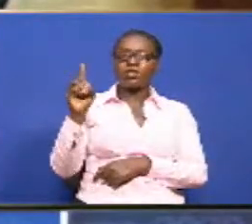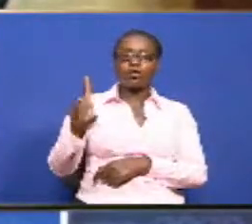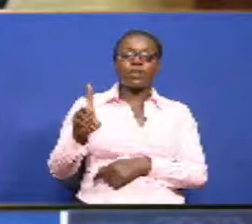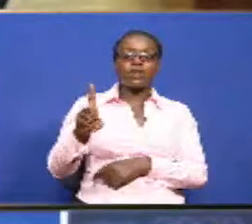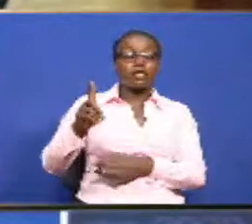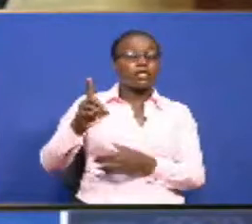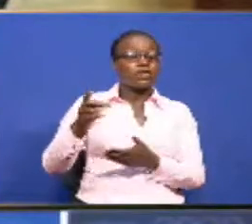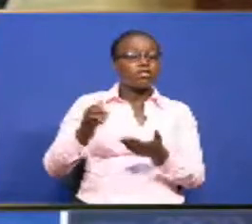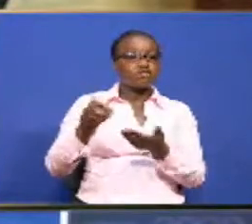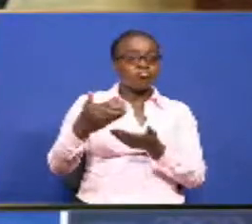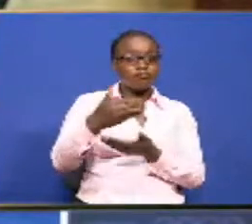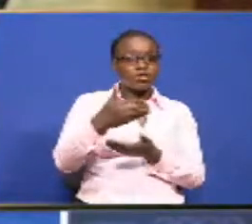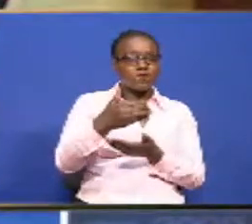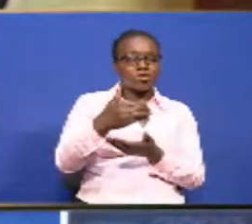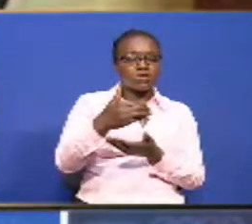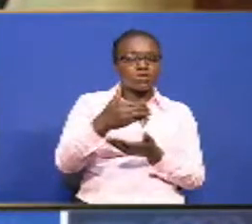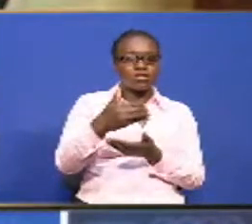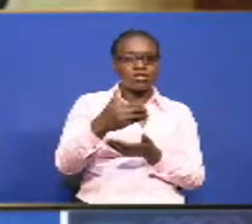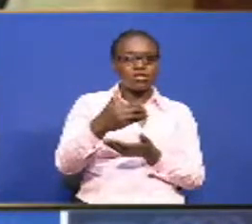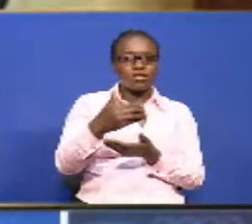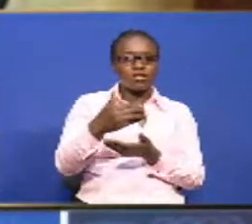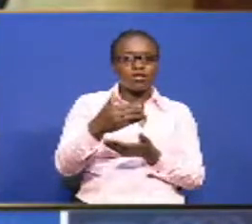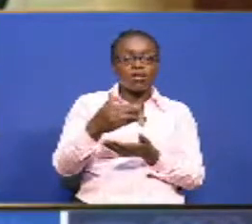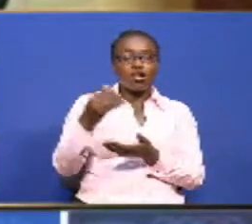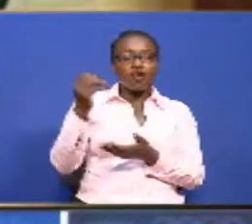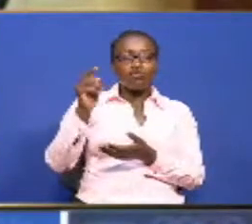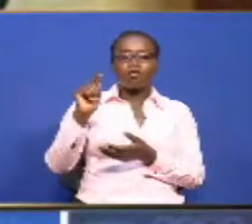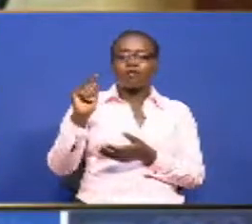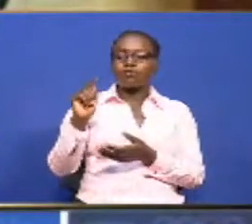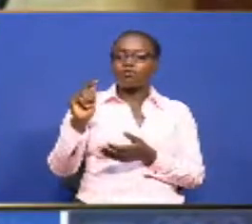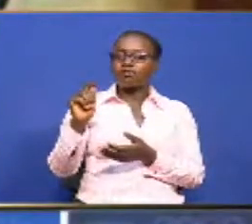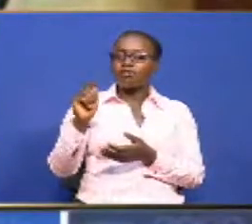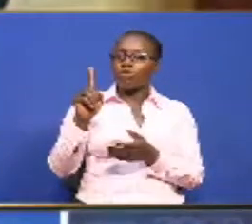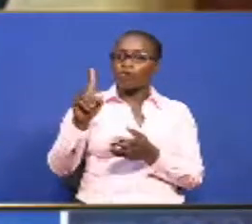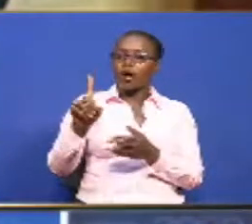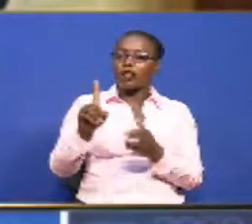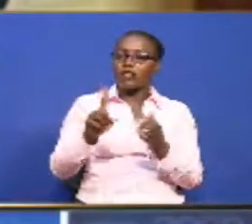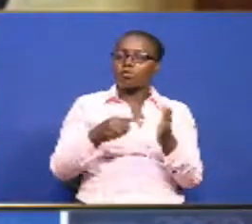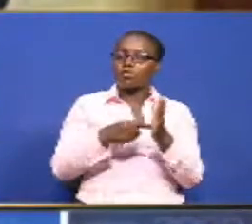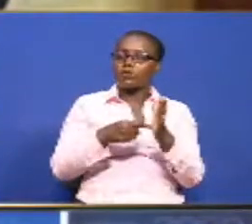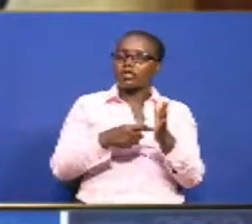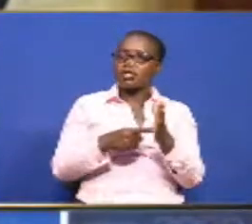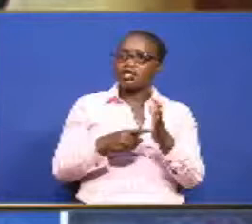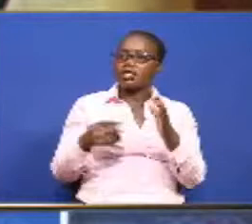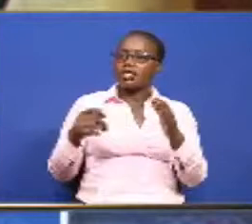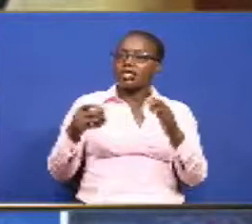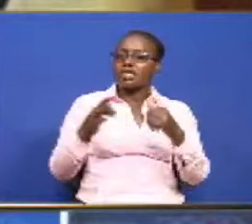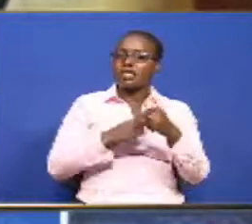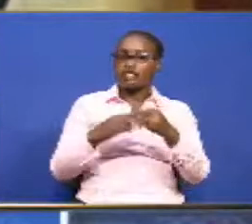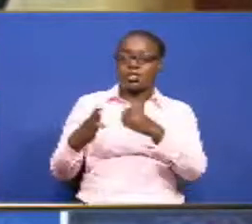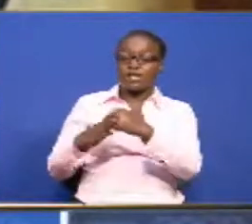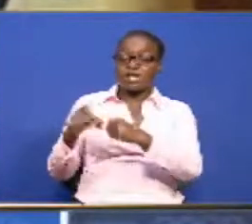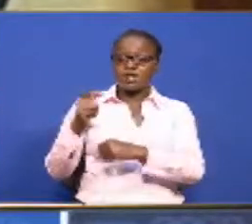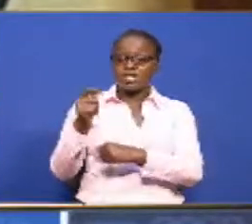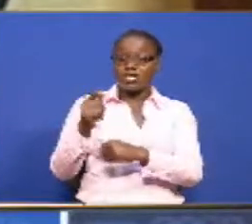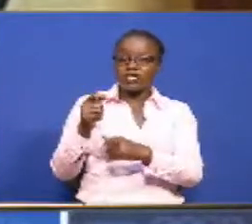including appropriation in aid of Kenya shilling 1.89 trillion, which is equivalent to